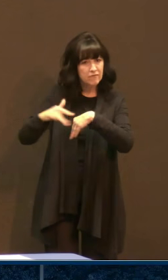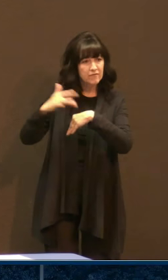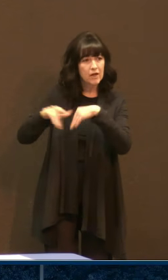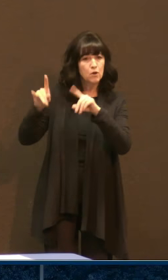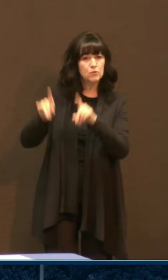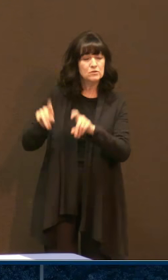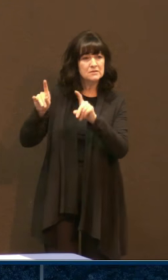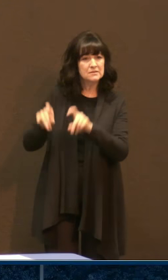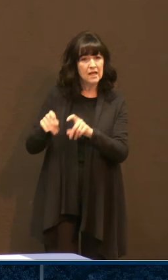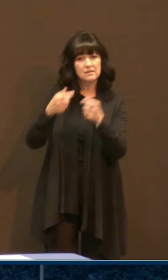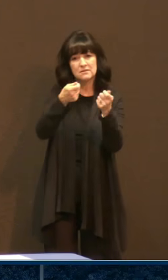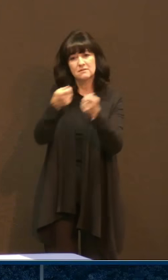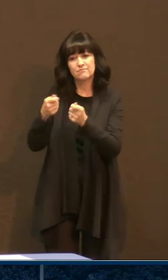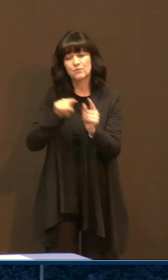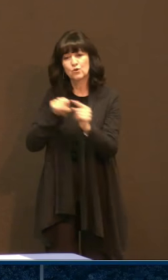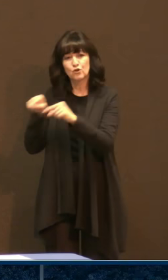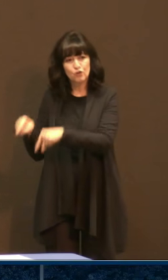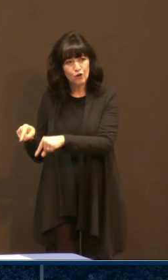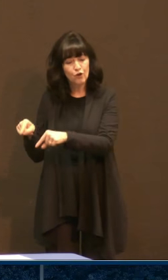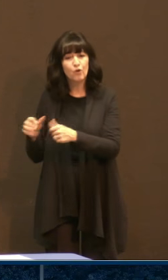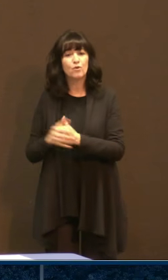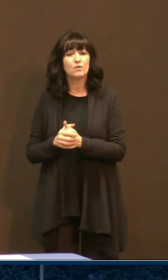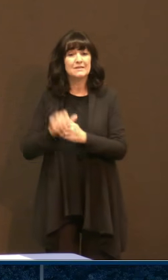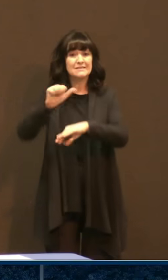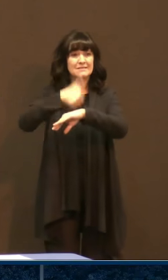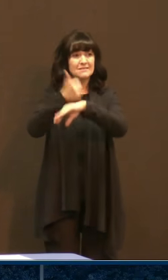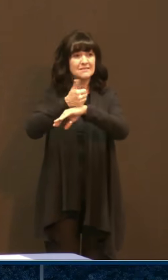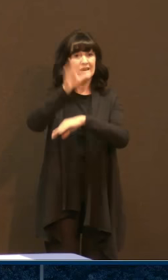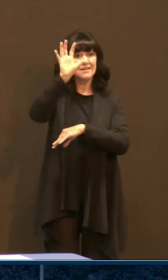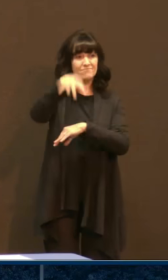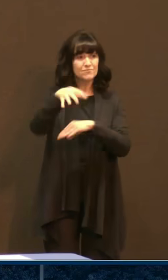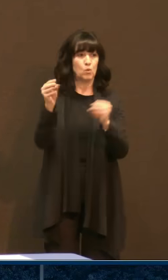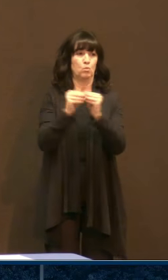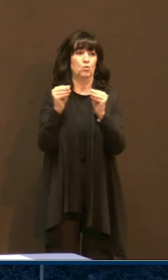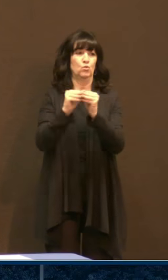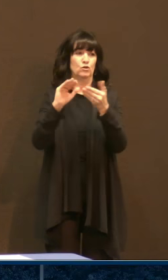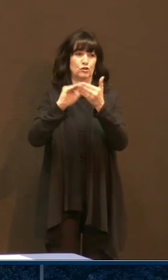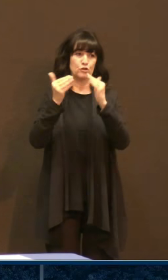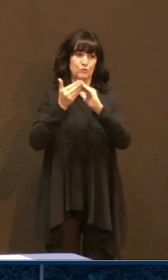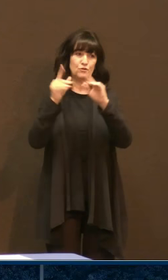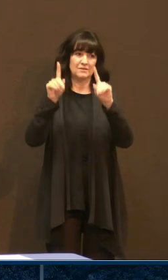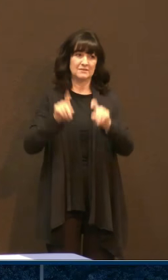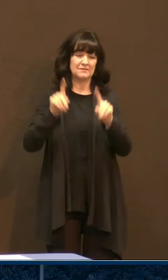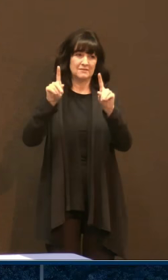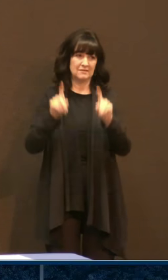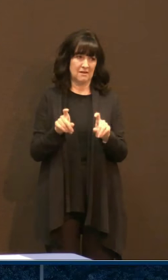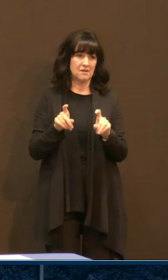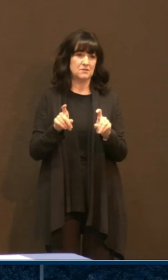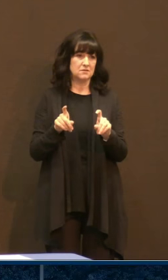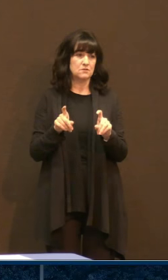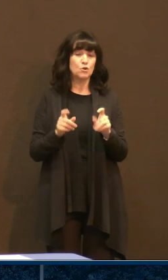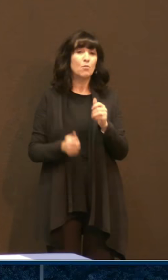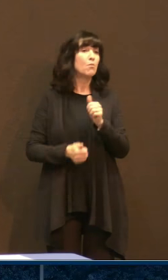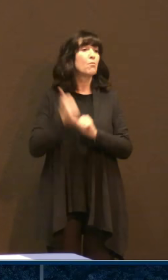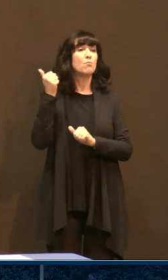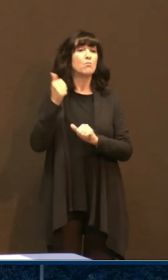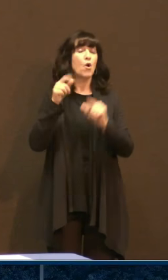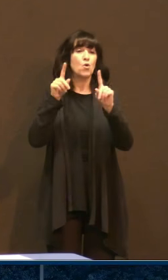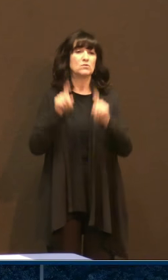testing sites. We've done that mostly through Christiana